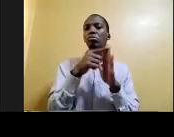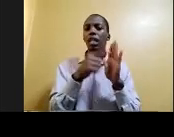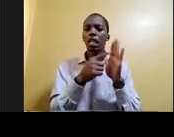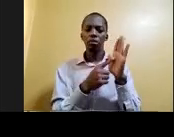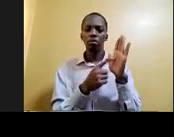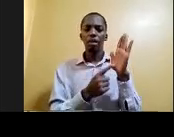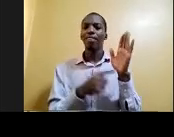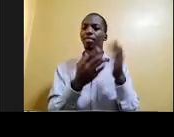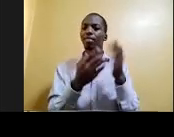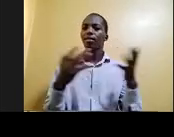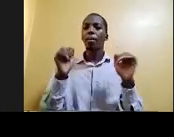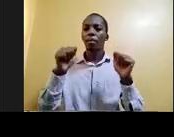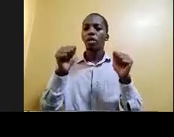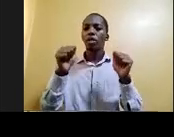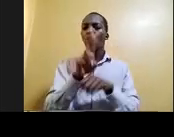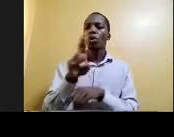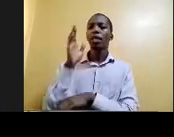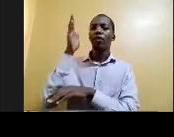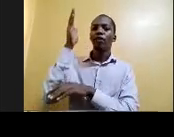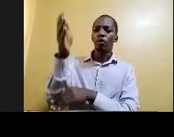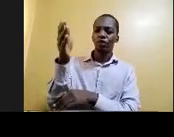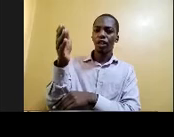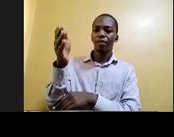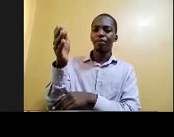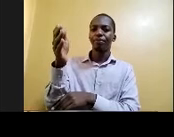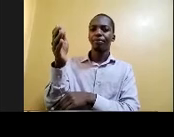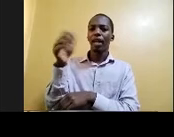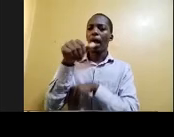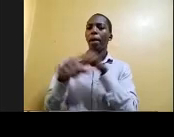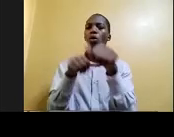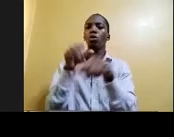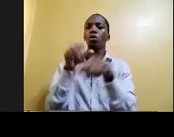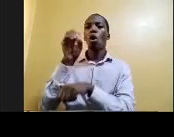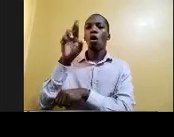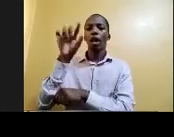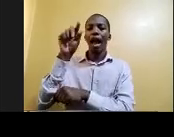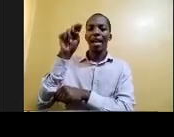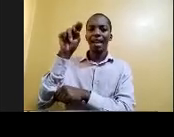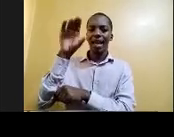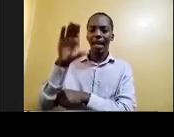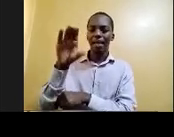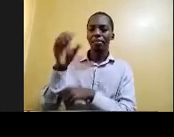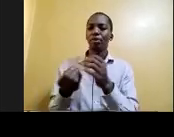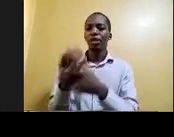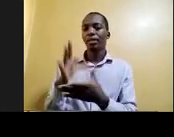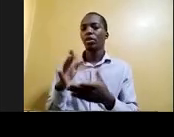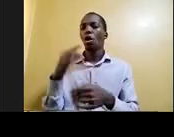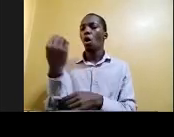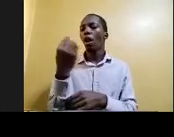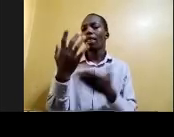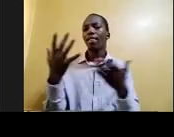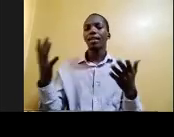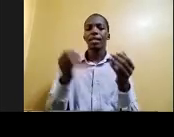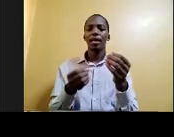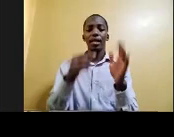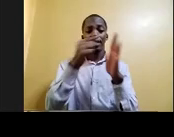used in future in organic production systems. Only substances listed in the annex can be used,